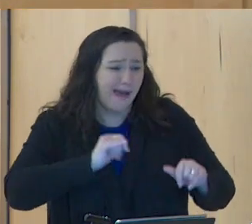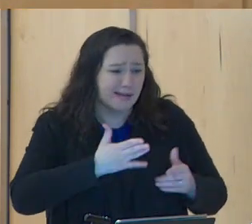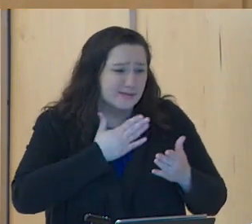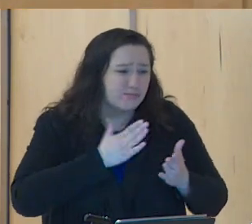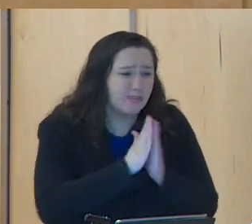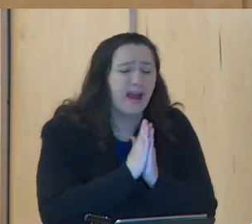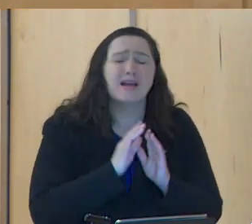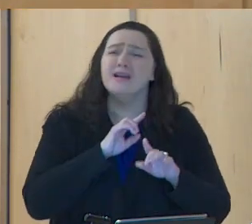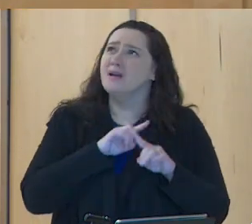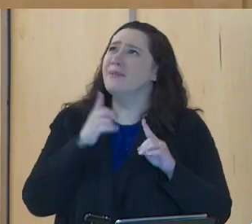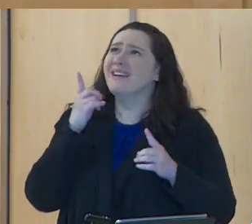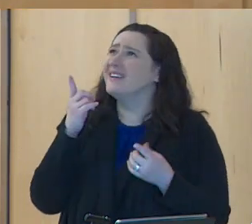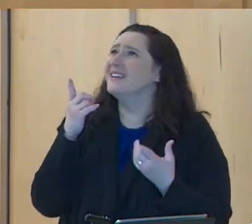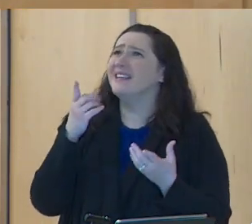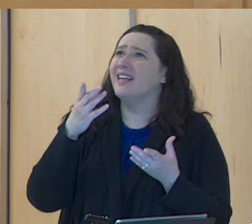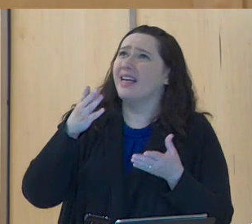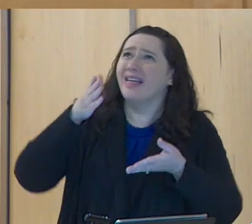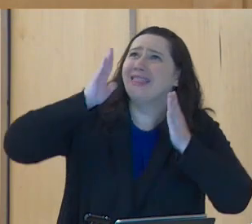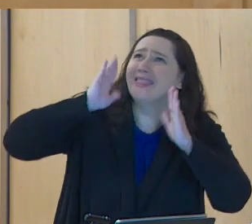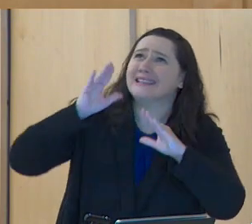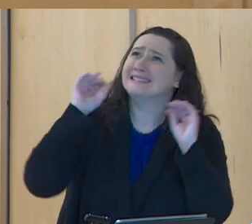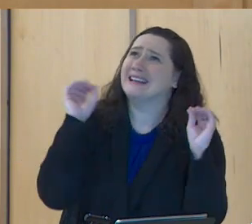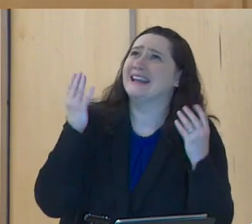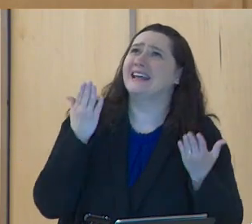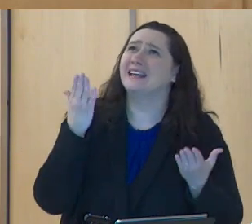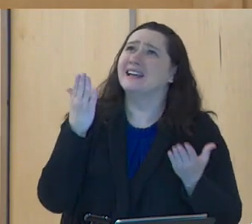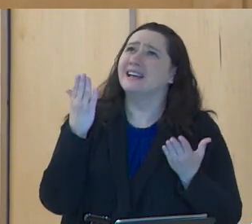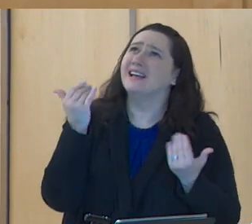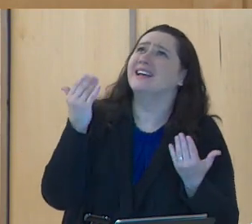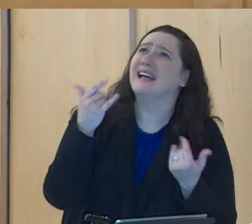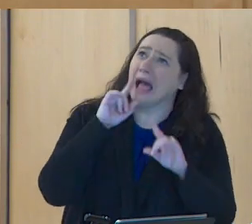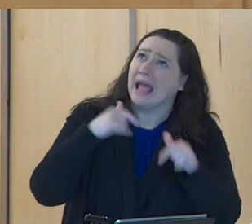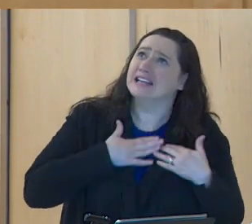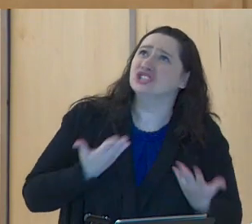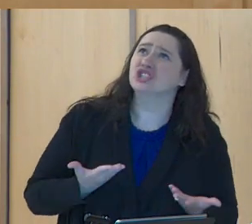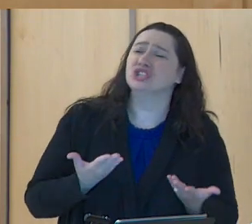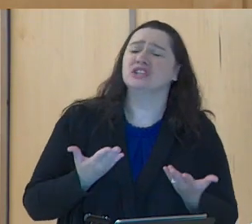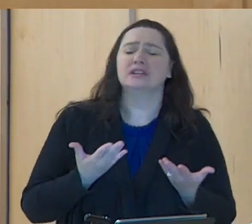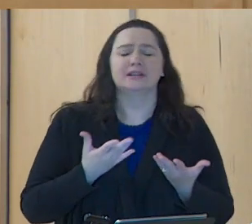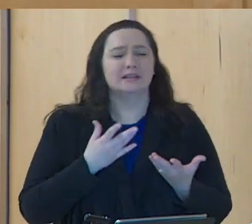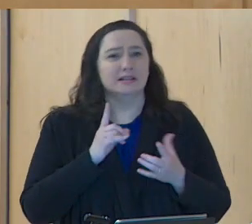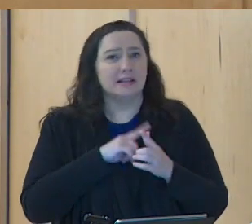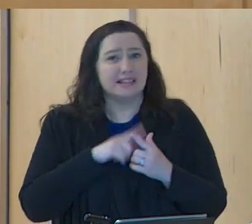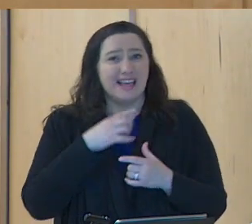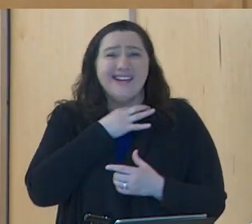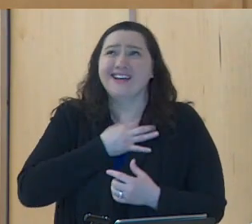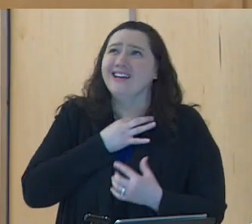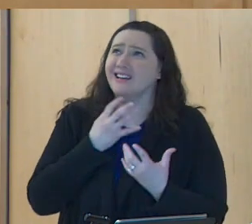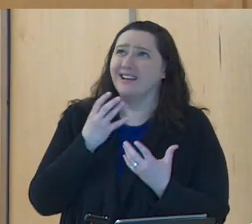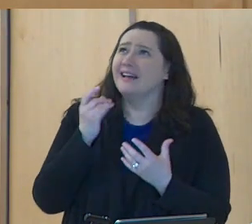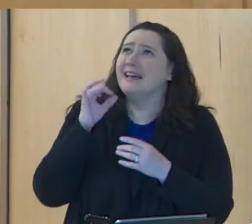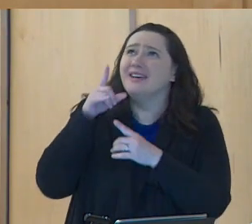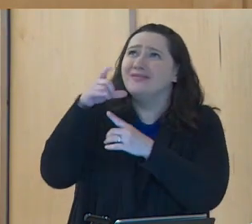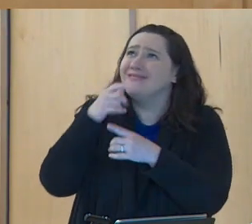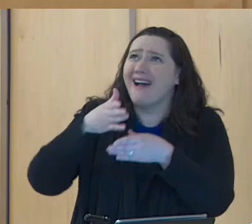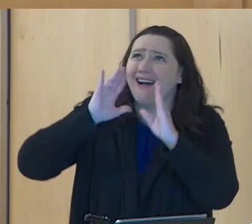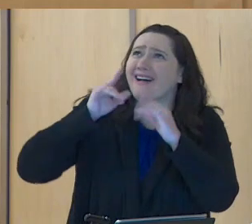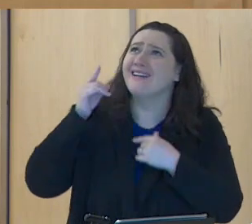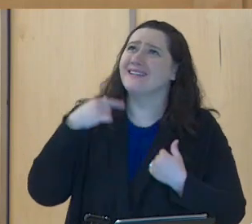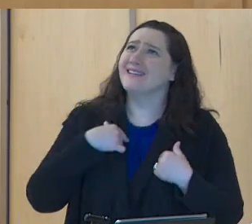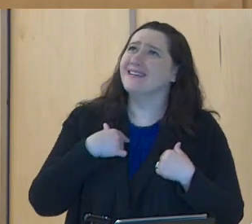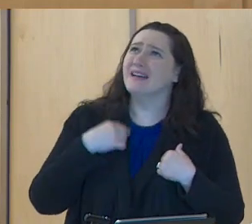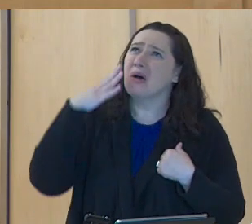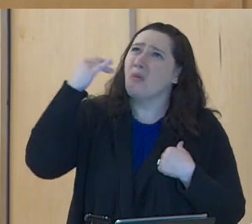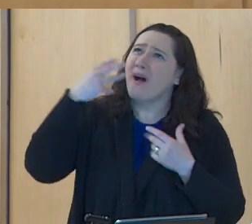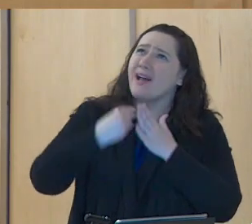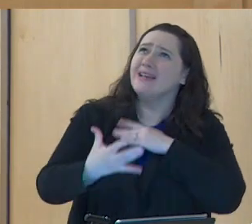seems like he just simply is not listening. And we might then begin to wonder, well, if God is not going to hear and answer my prayers, why do